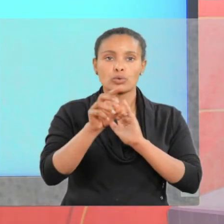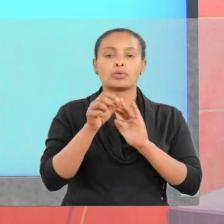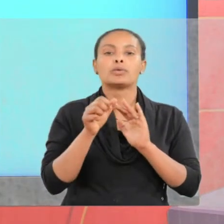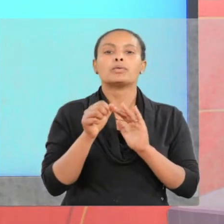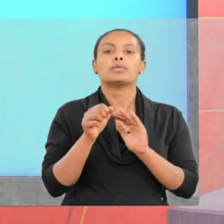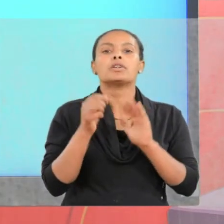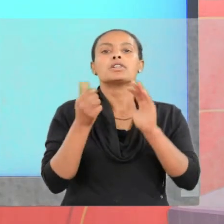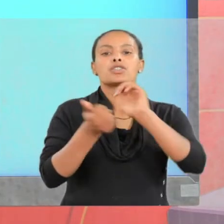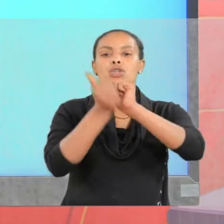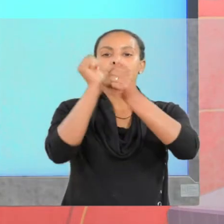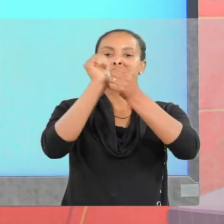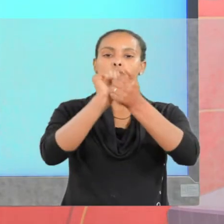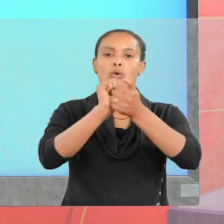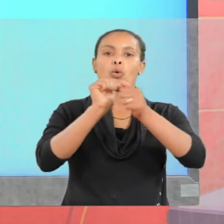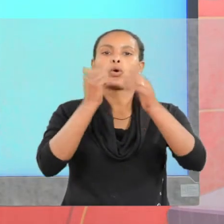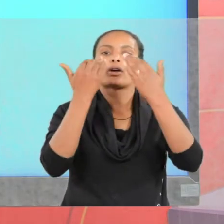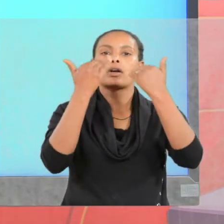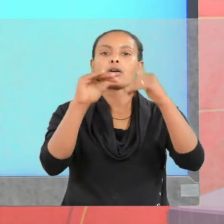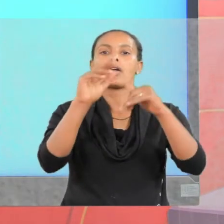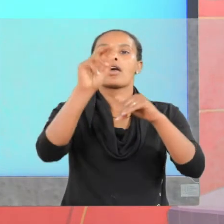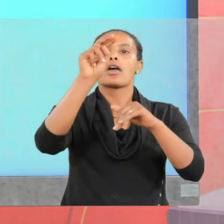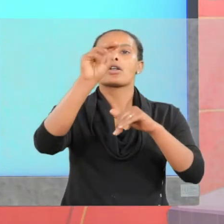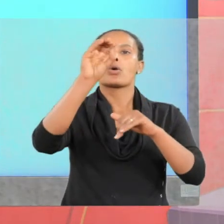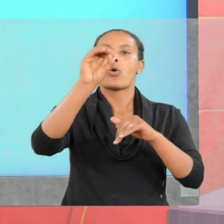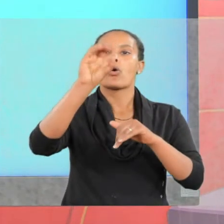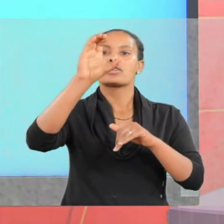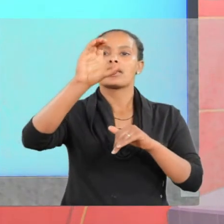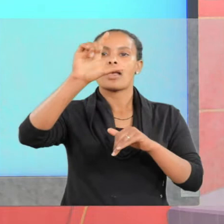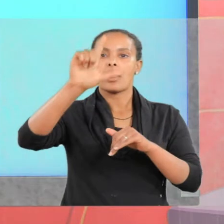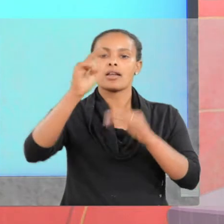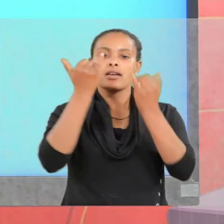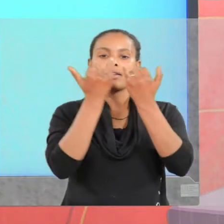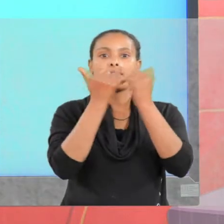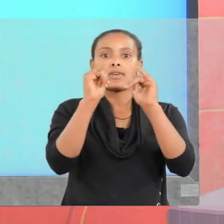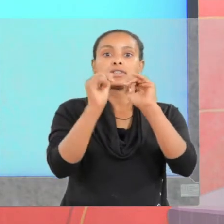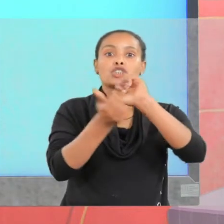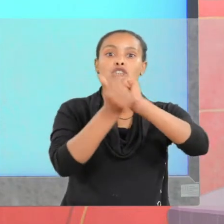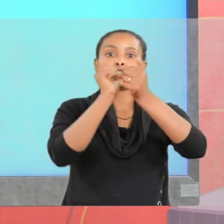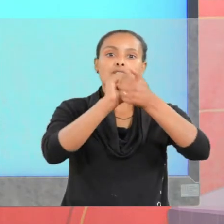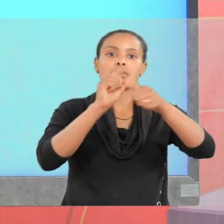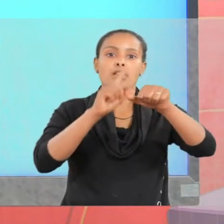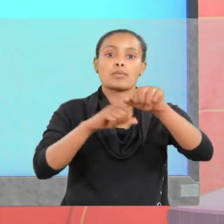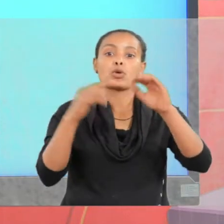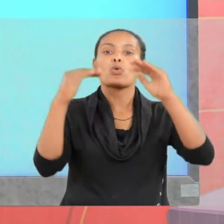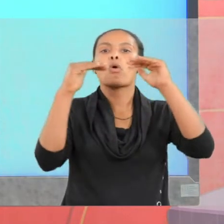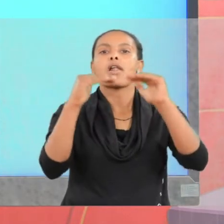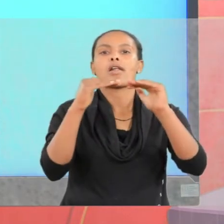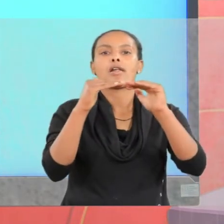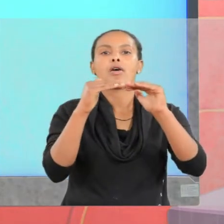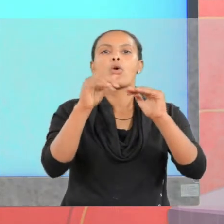1/2 change in concentration of NOCl divided by change in time equal